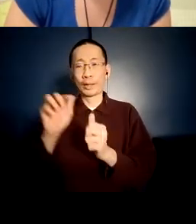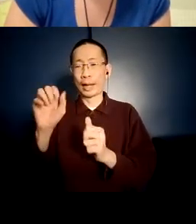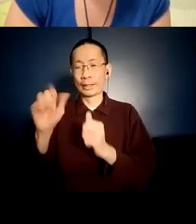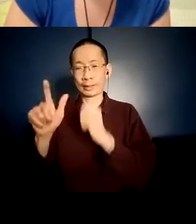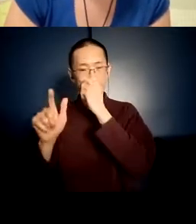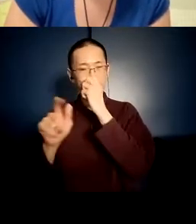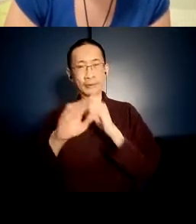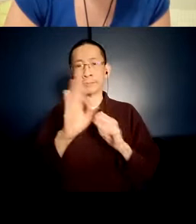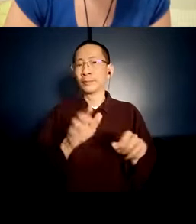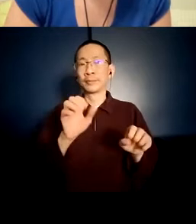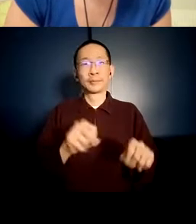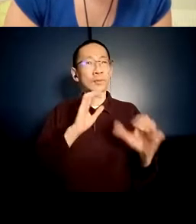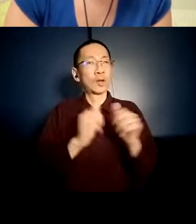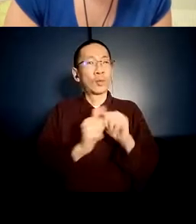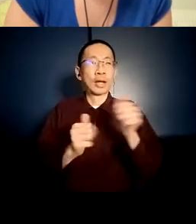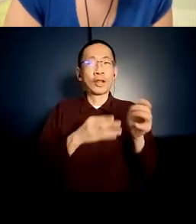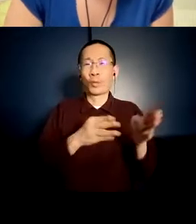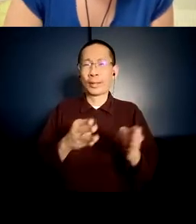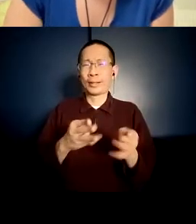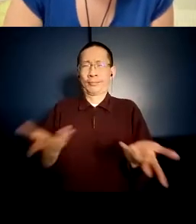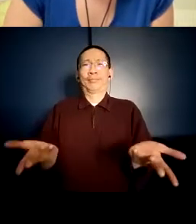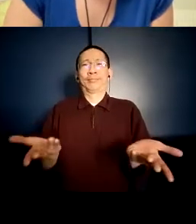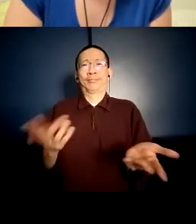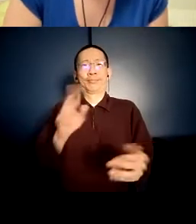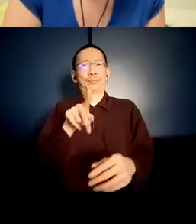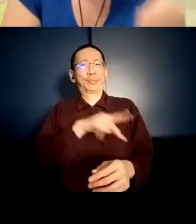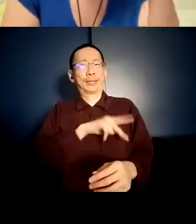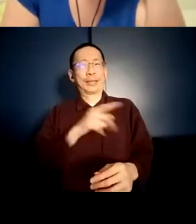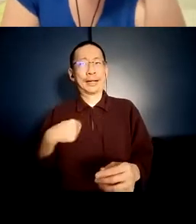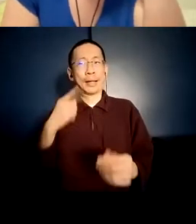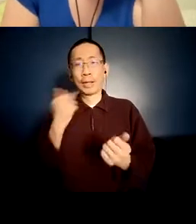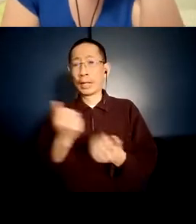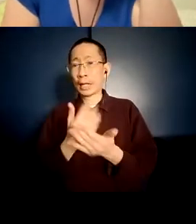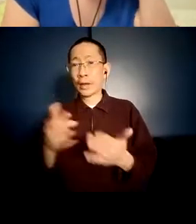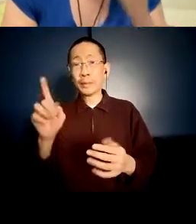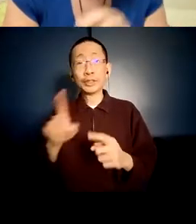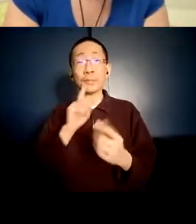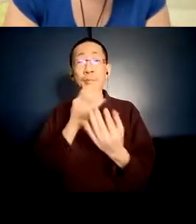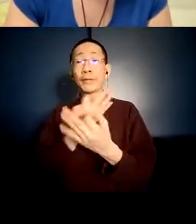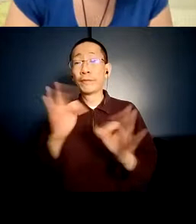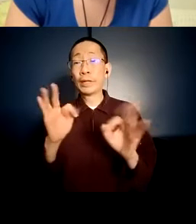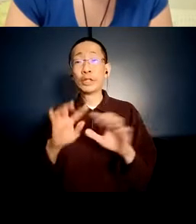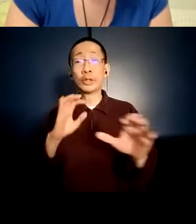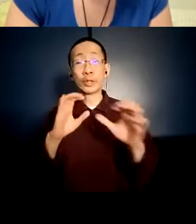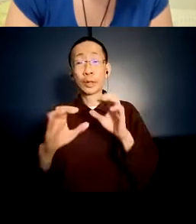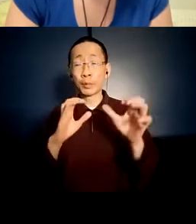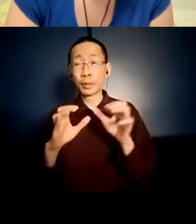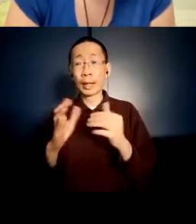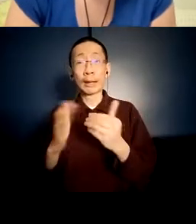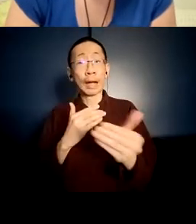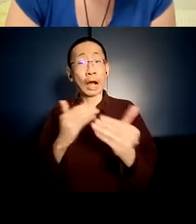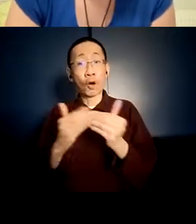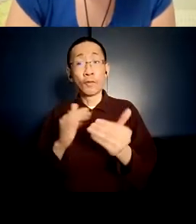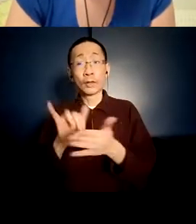never communicate in any other way. Personally, I think that everybody should be free to communicate in the ways that